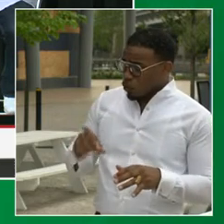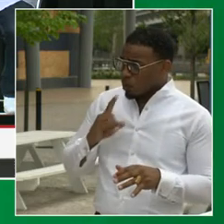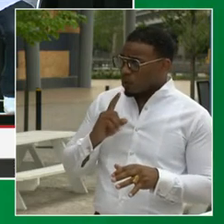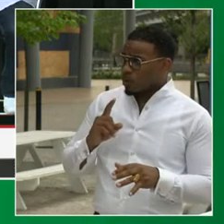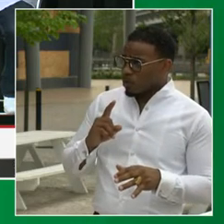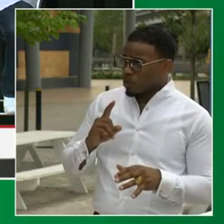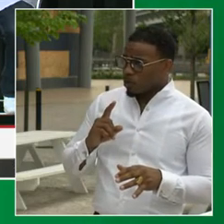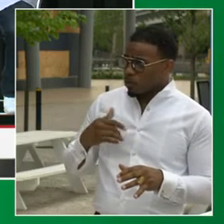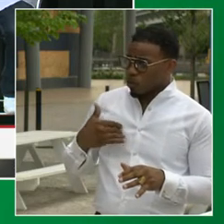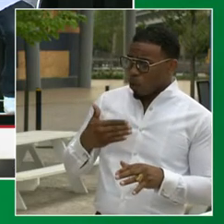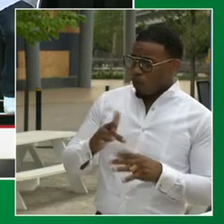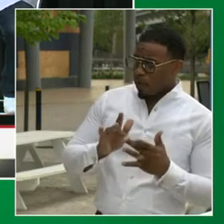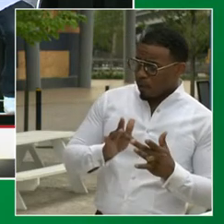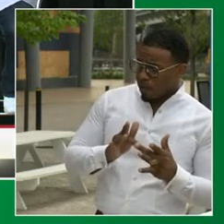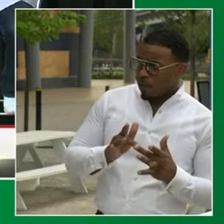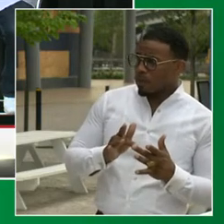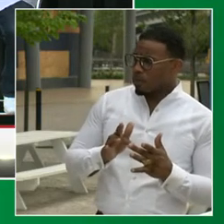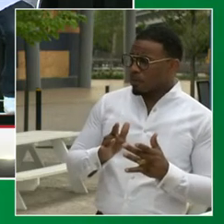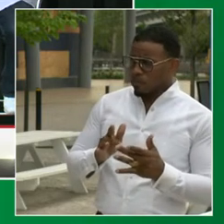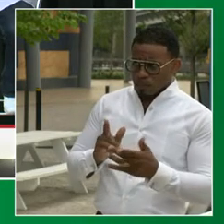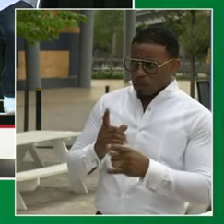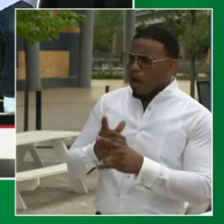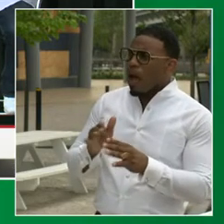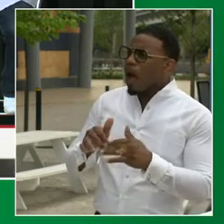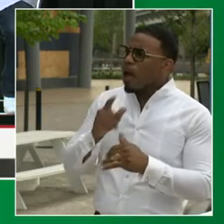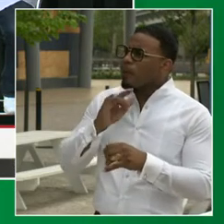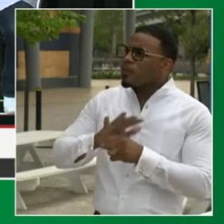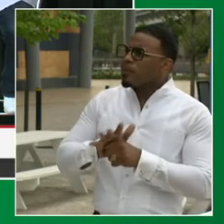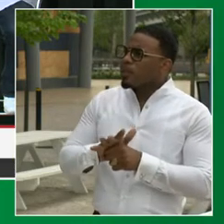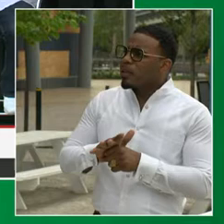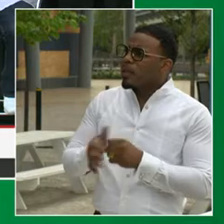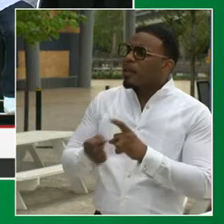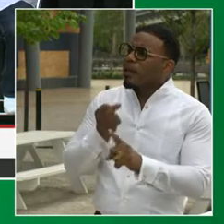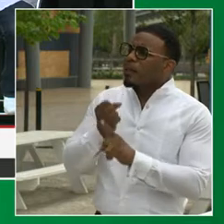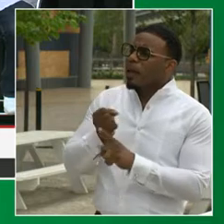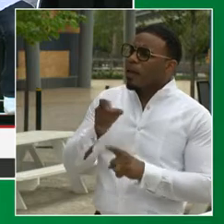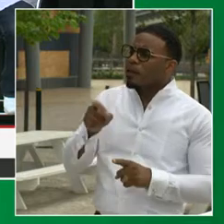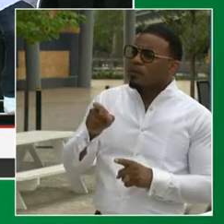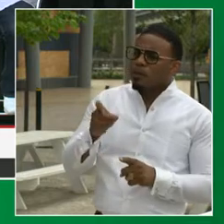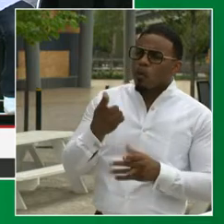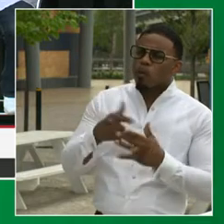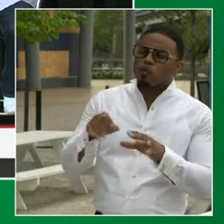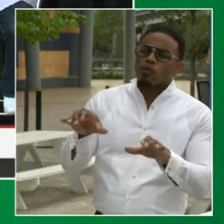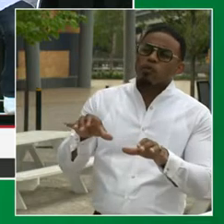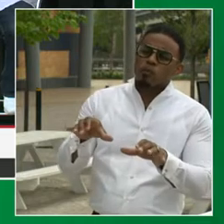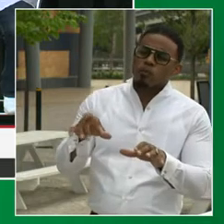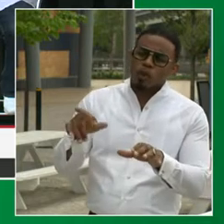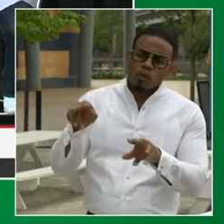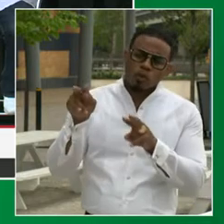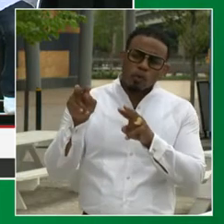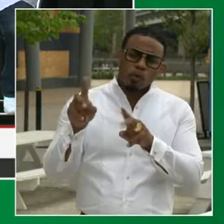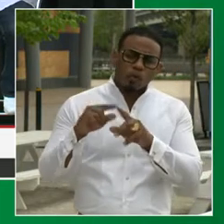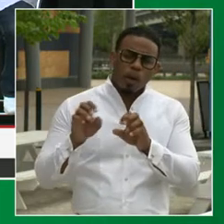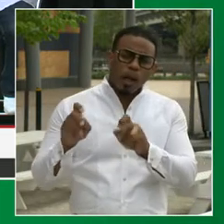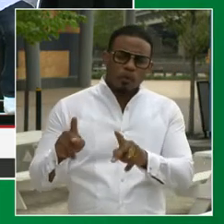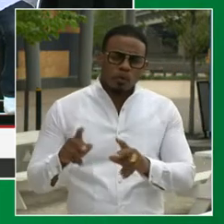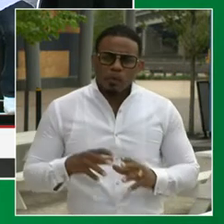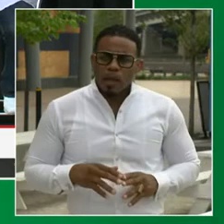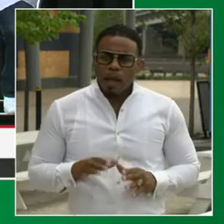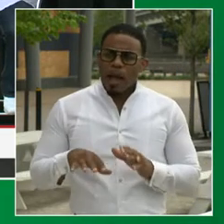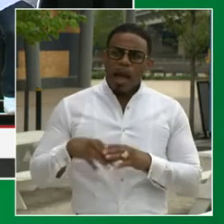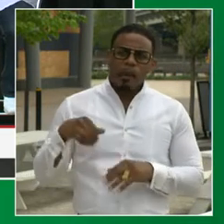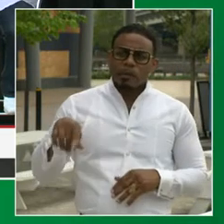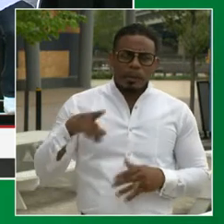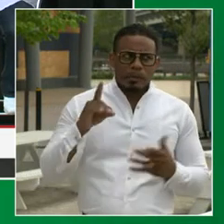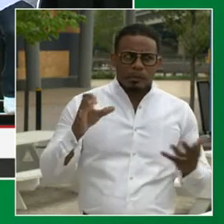is, over the internet, enabled by the internet. So how has the pandemic impacted kind of what you do, and as you look to opportunities